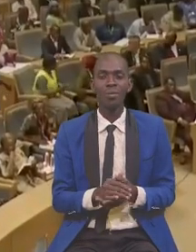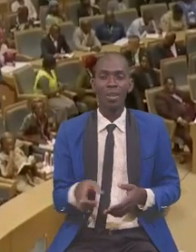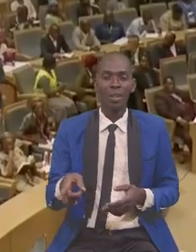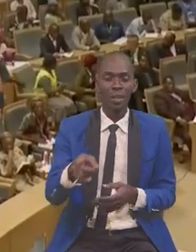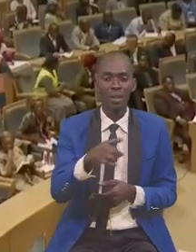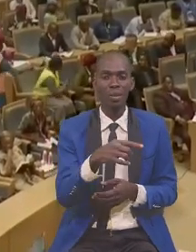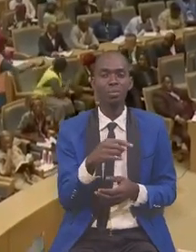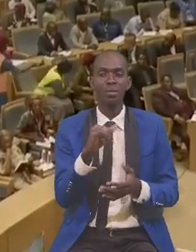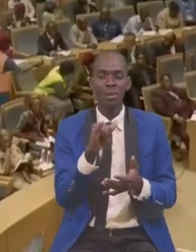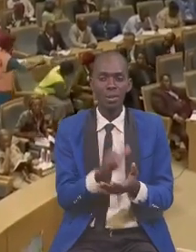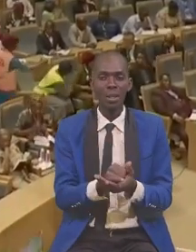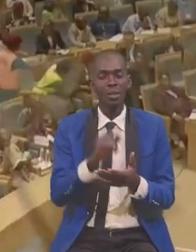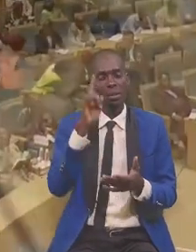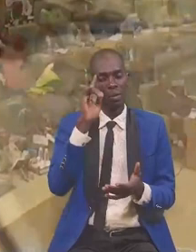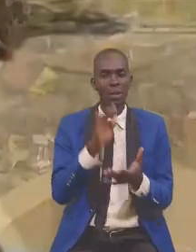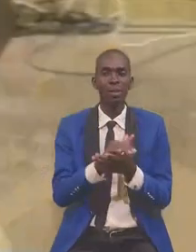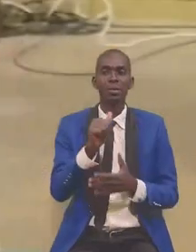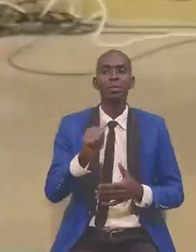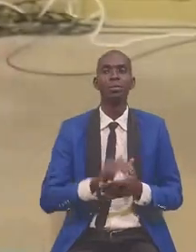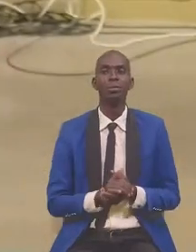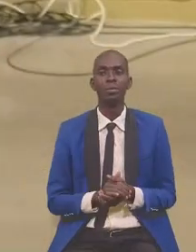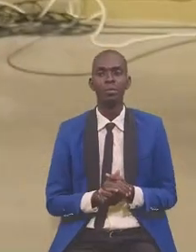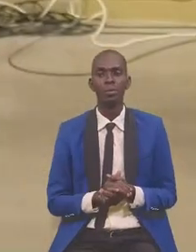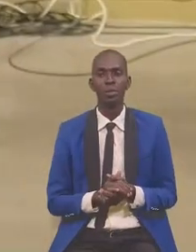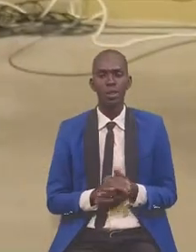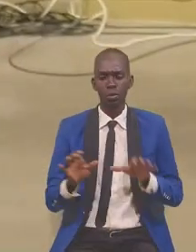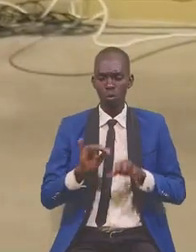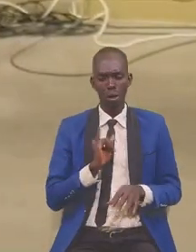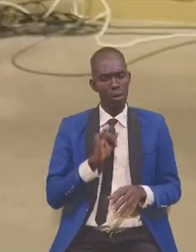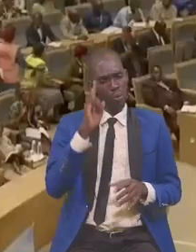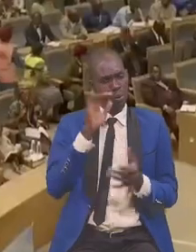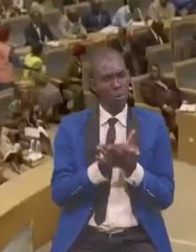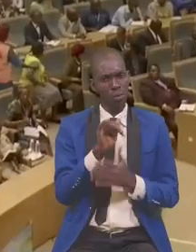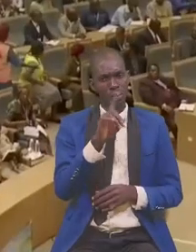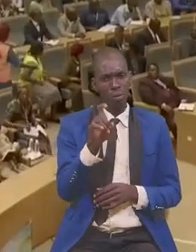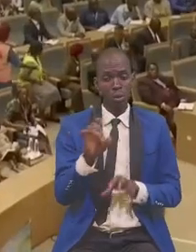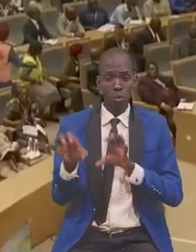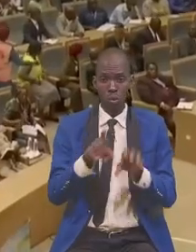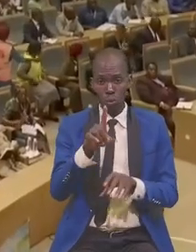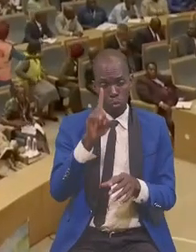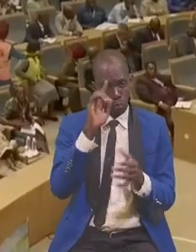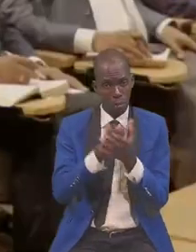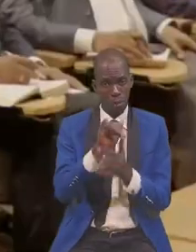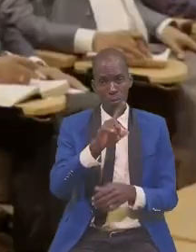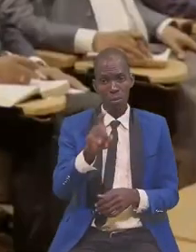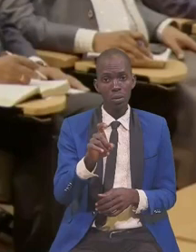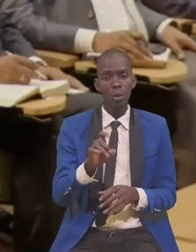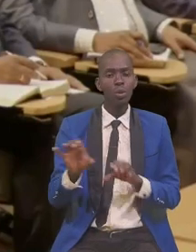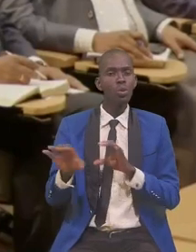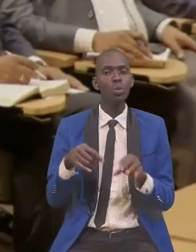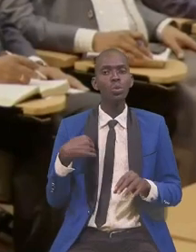Them that believe. Do I believe? Do you believe? Do